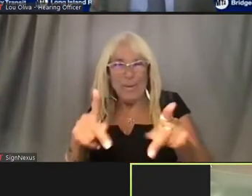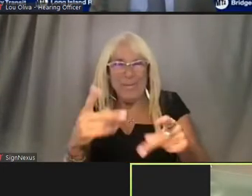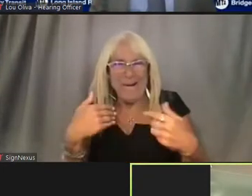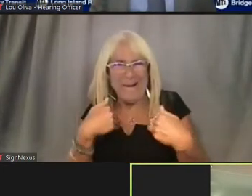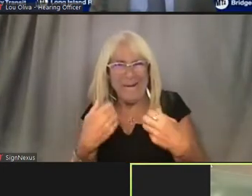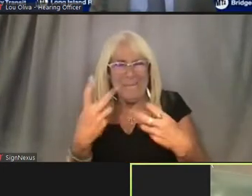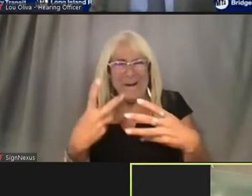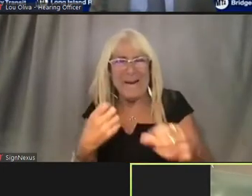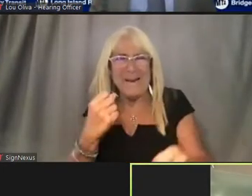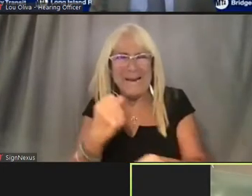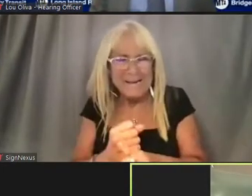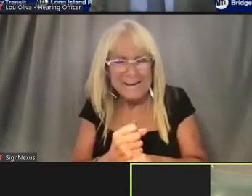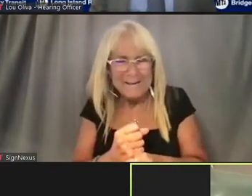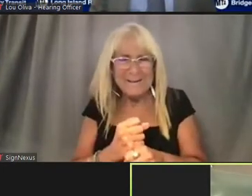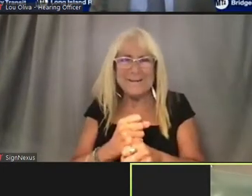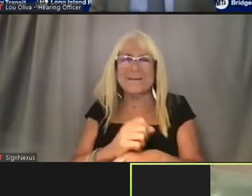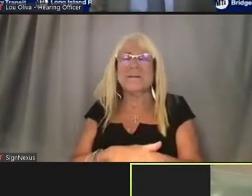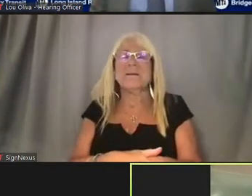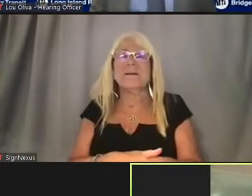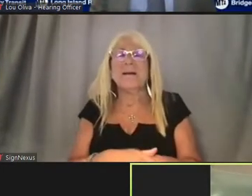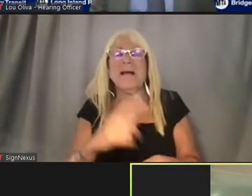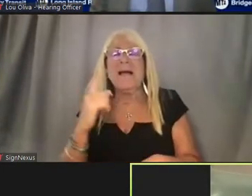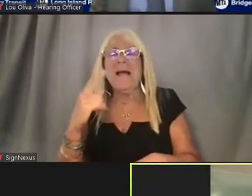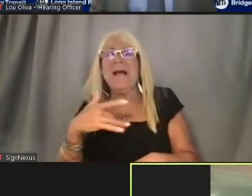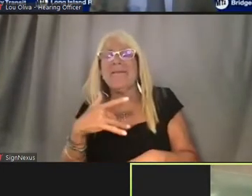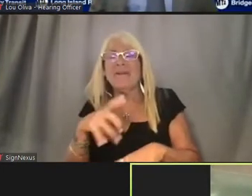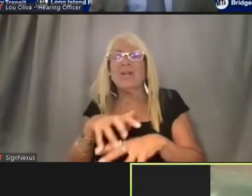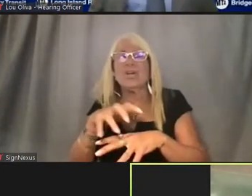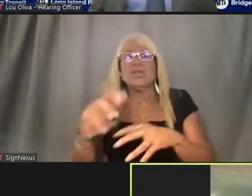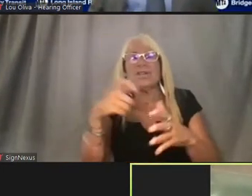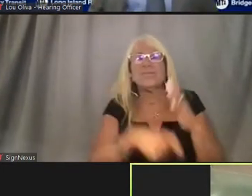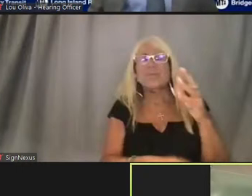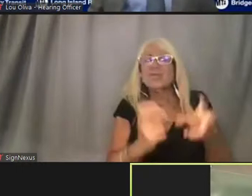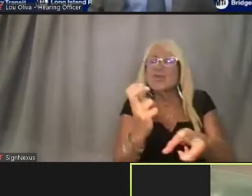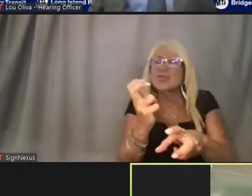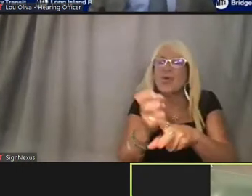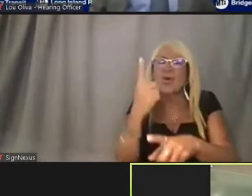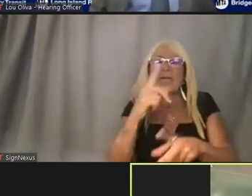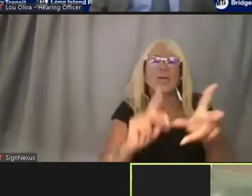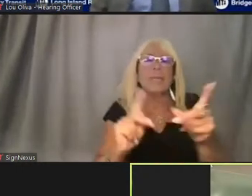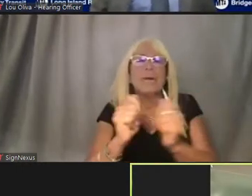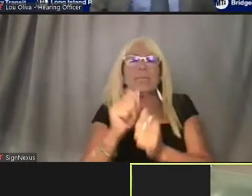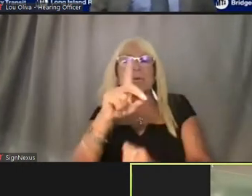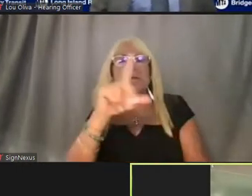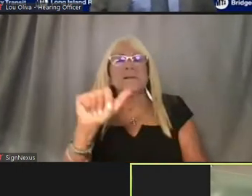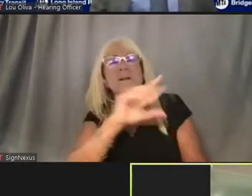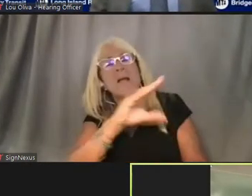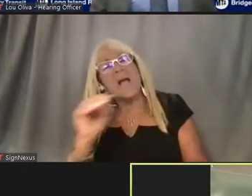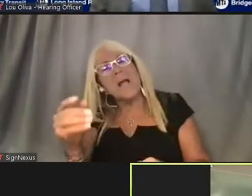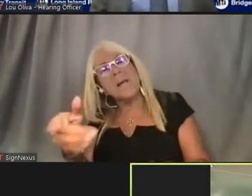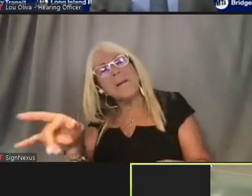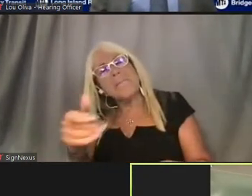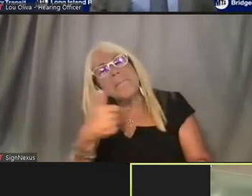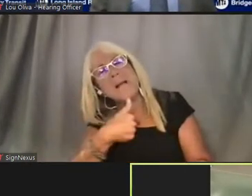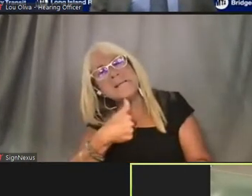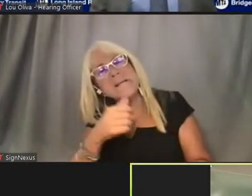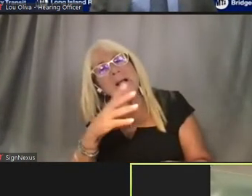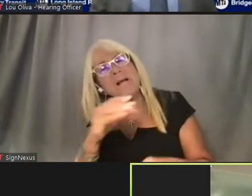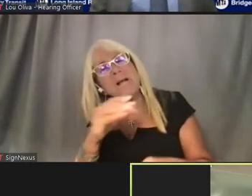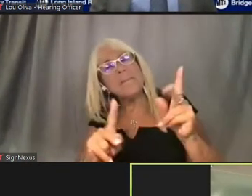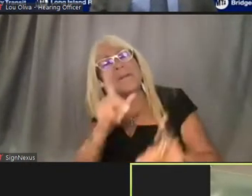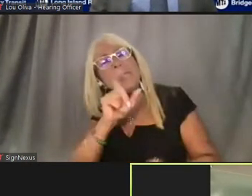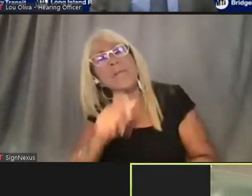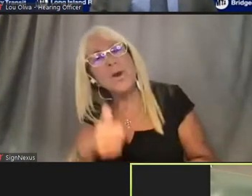this congestion pricing is really a hardship for people with disabilities and people like me and the elderly that have